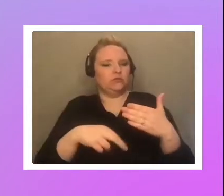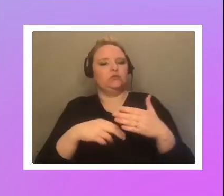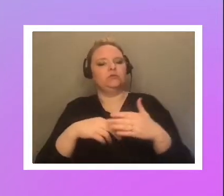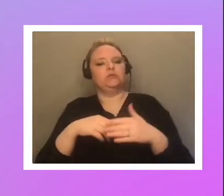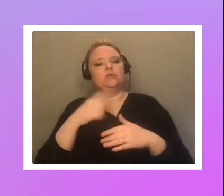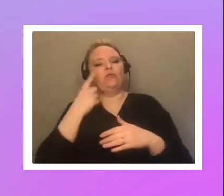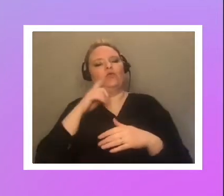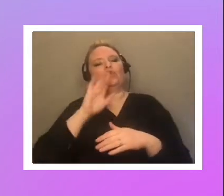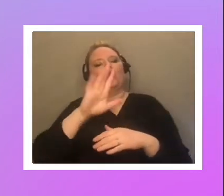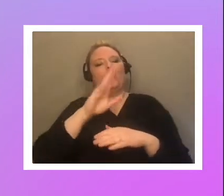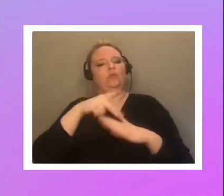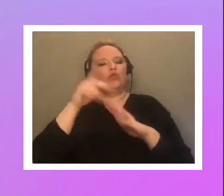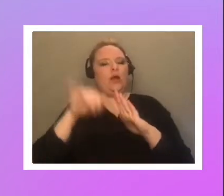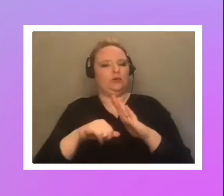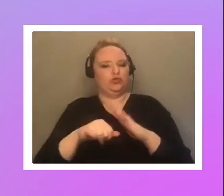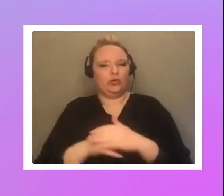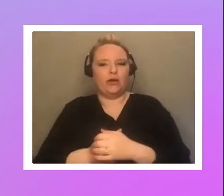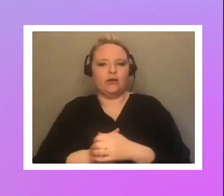your project.